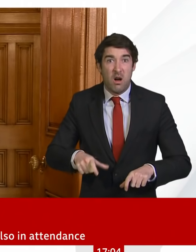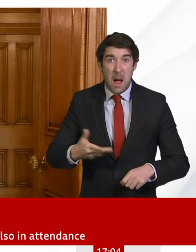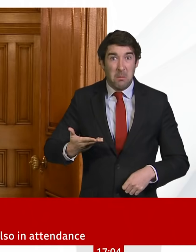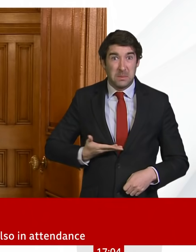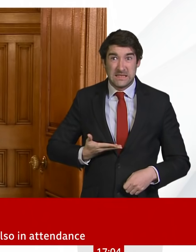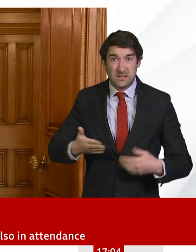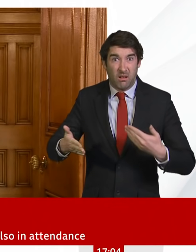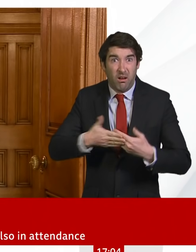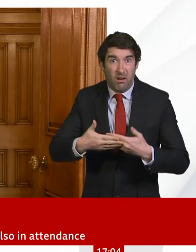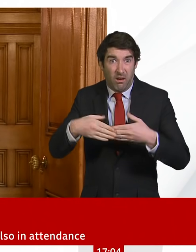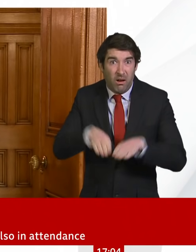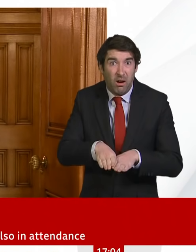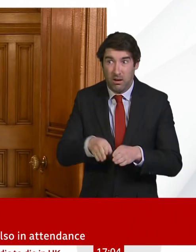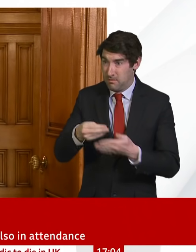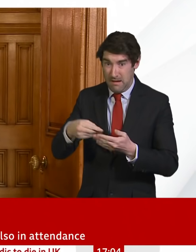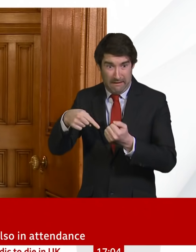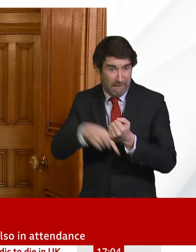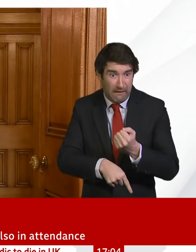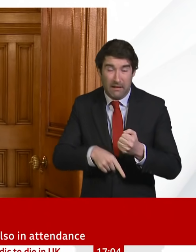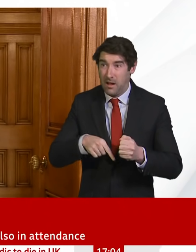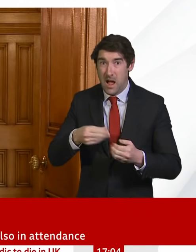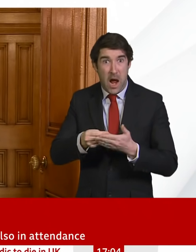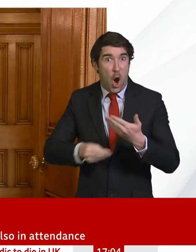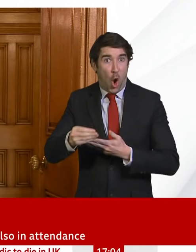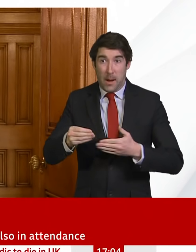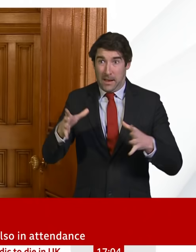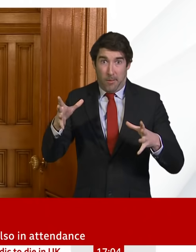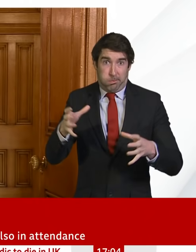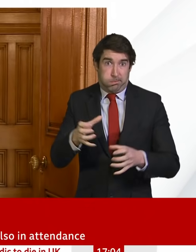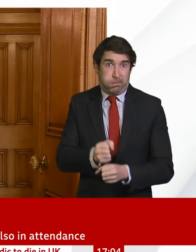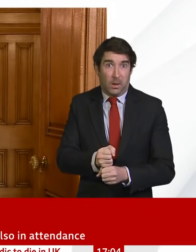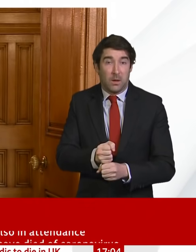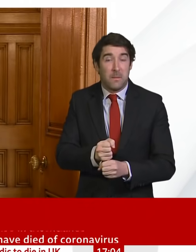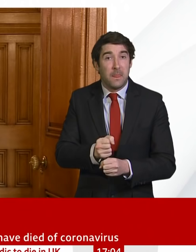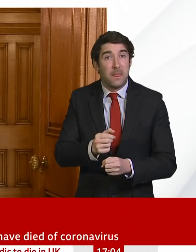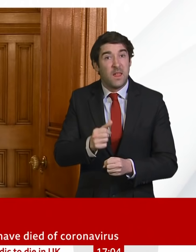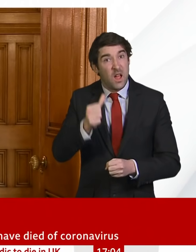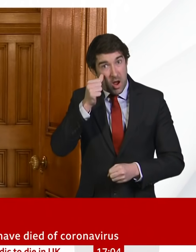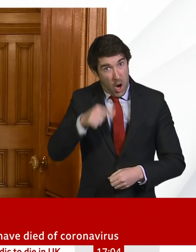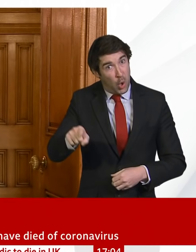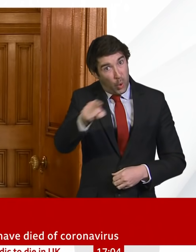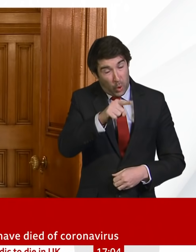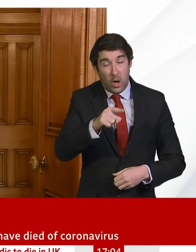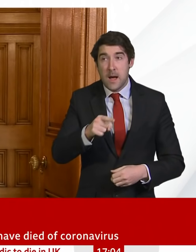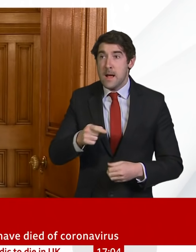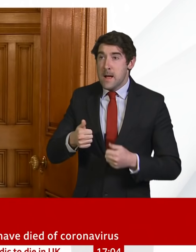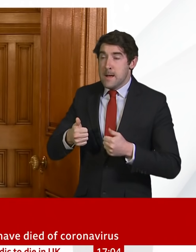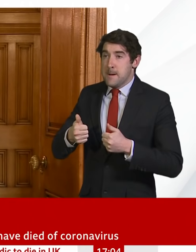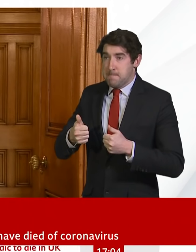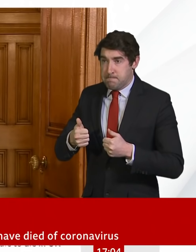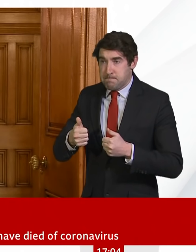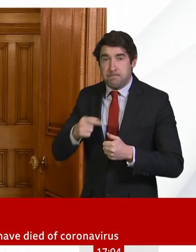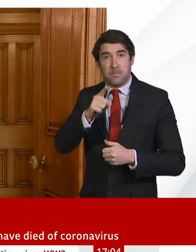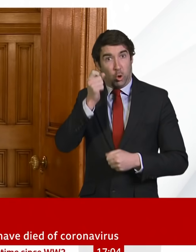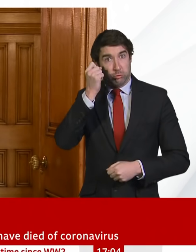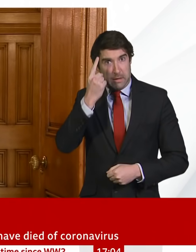whole country for the huge effort that is being made collectively in tackling the COVID-19